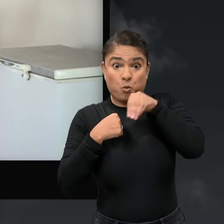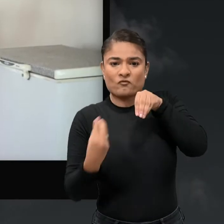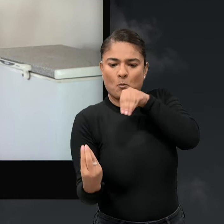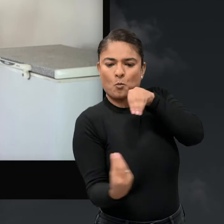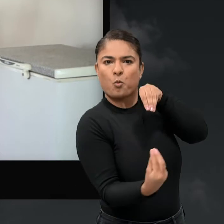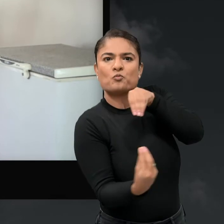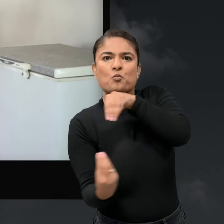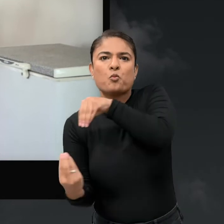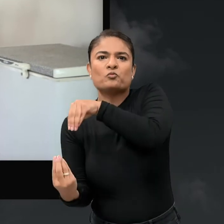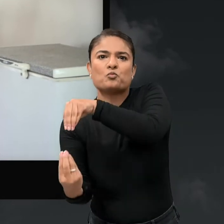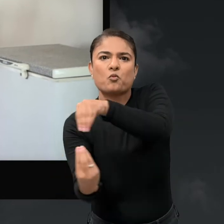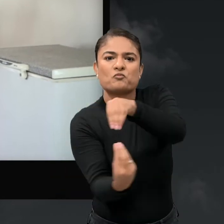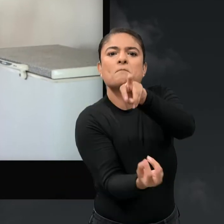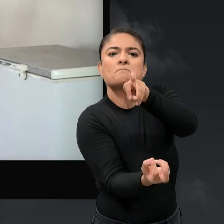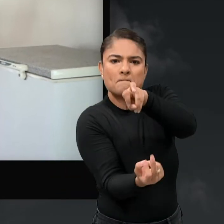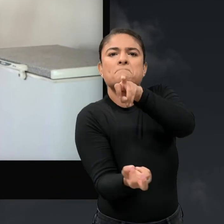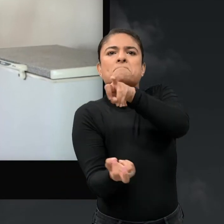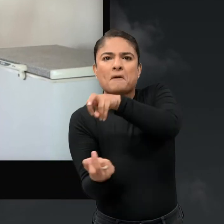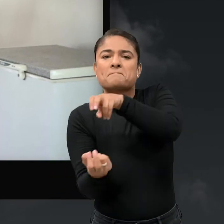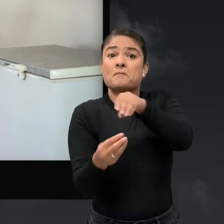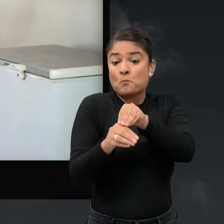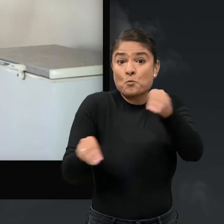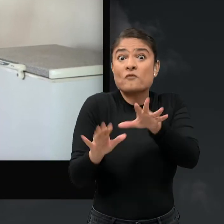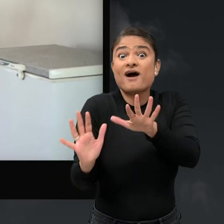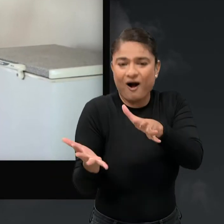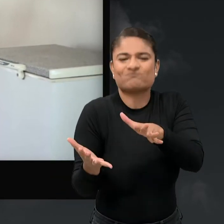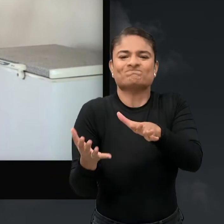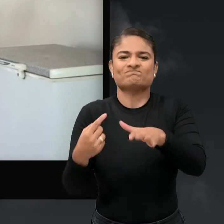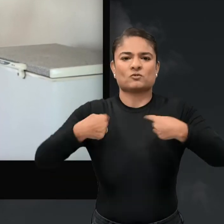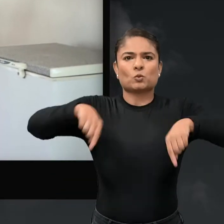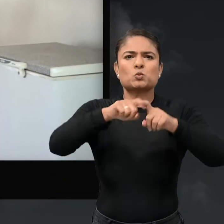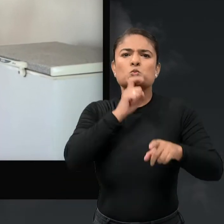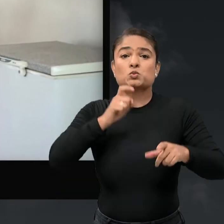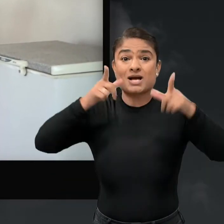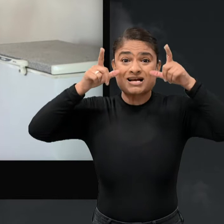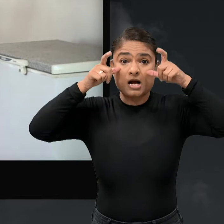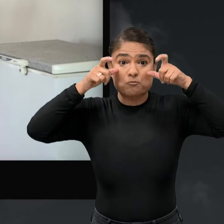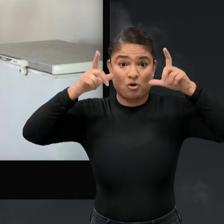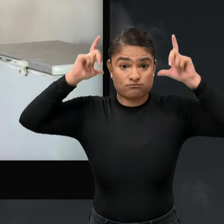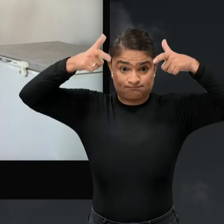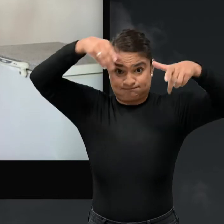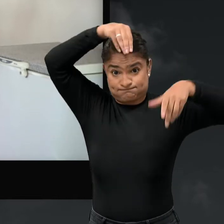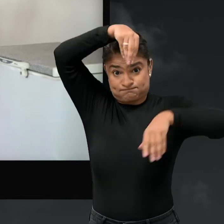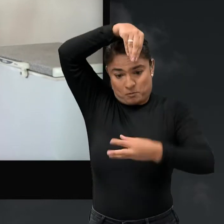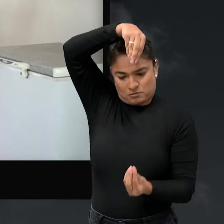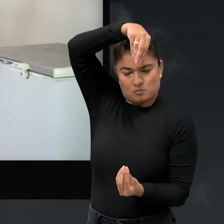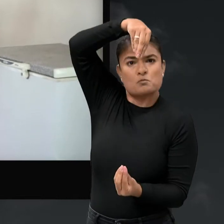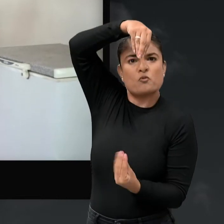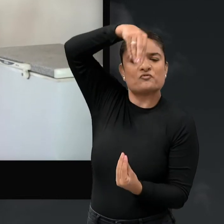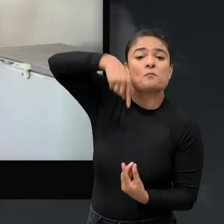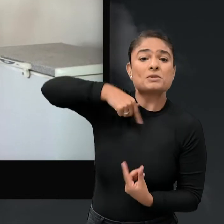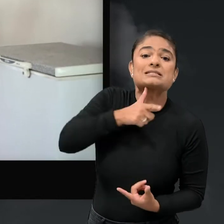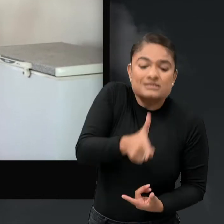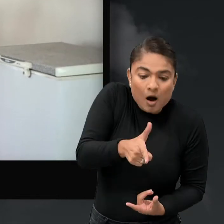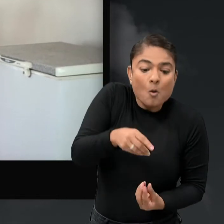two things. It moves for you and it clicks. So movement-wise, the little camera on top of my laptop picks